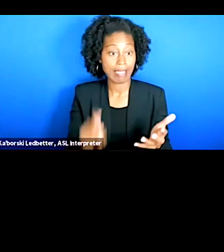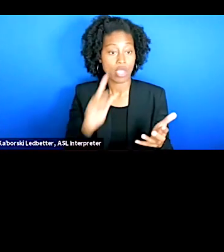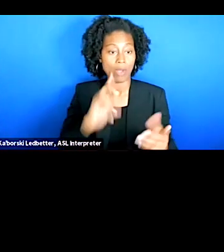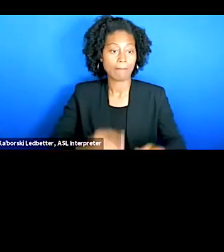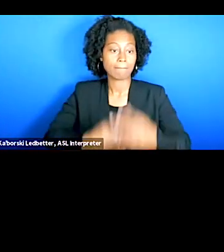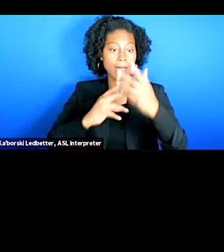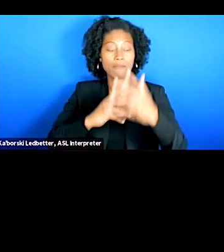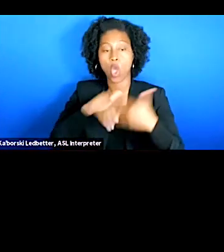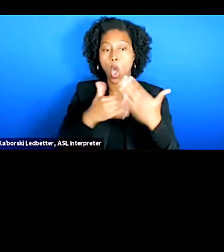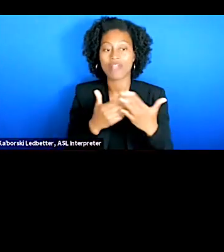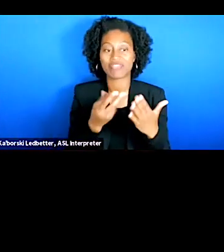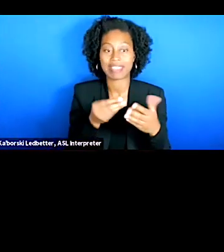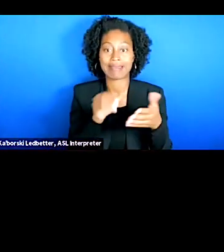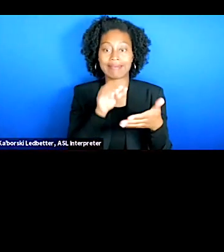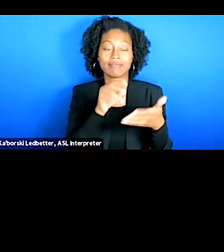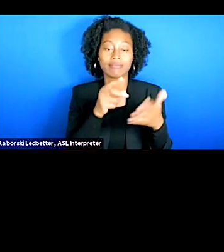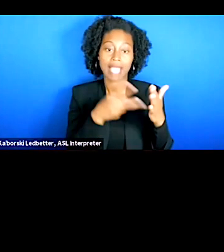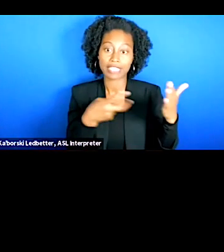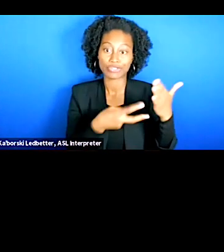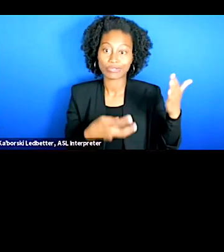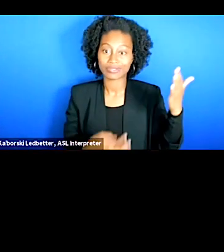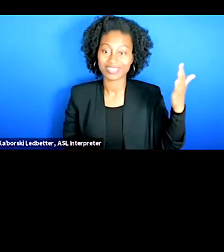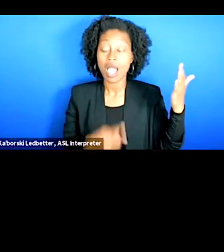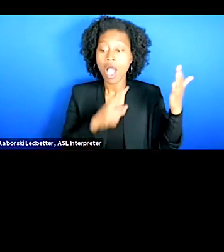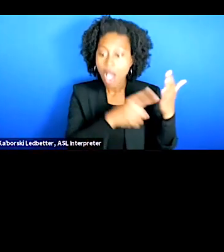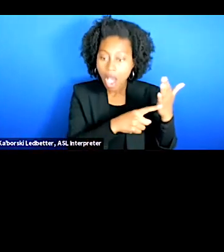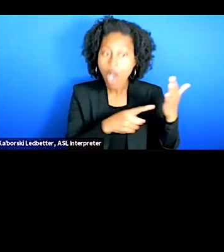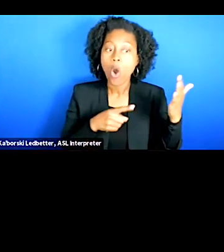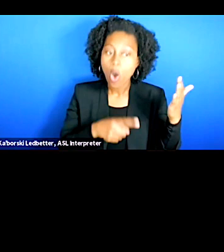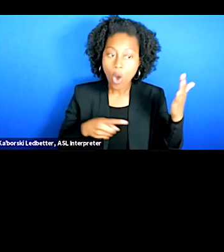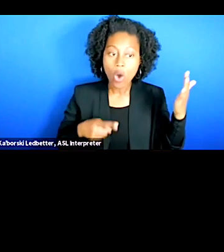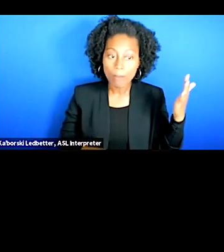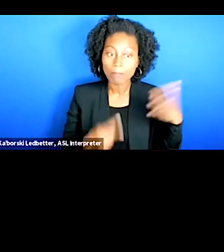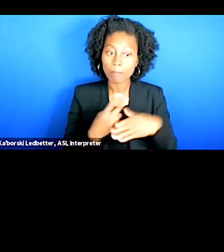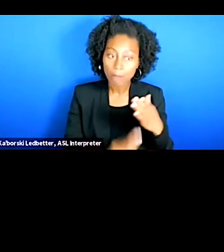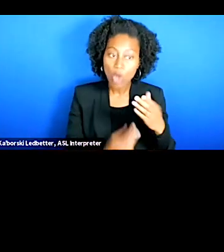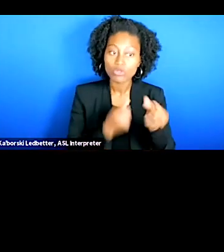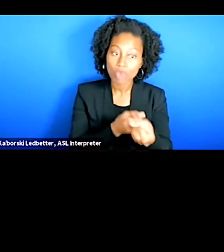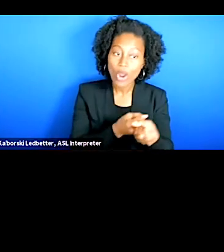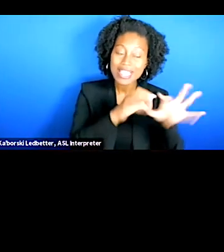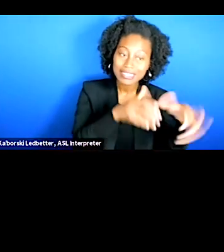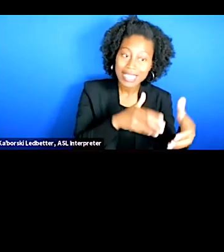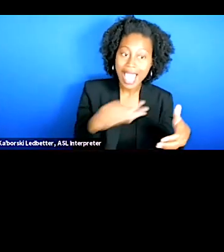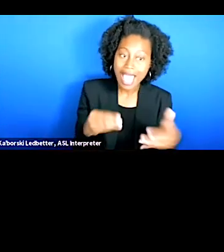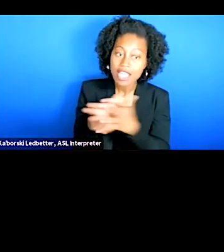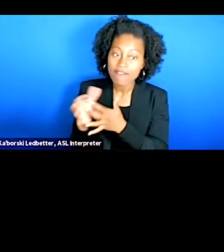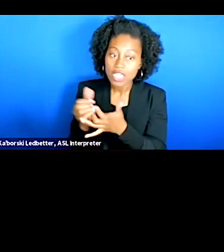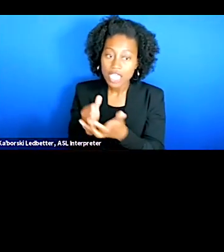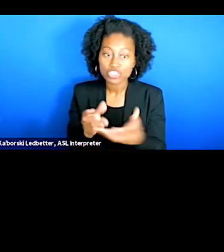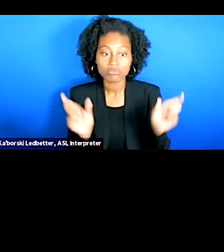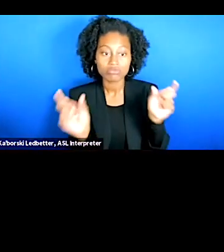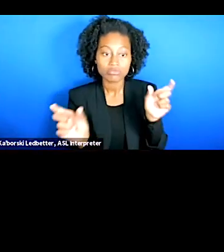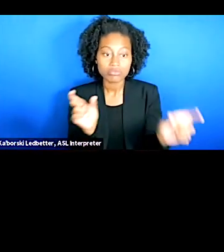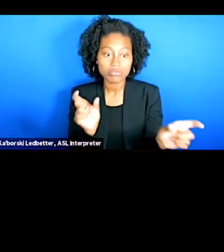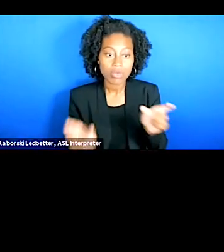of the excerpts that have been coded, both support entities and navigation. And at this point, what our team would